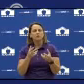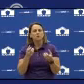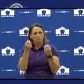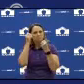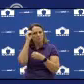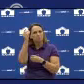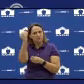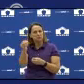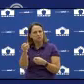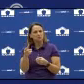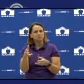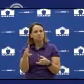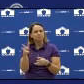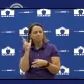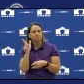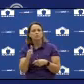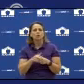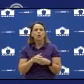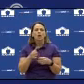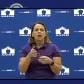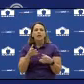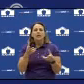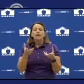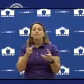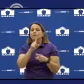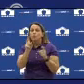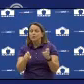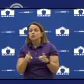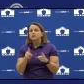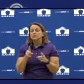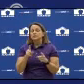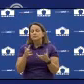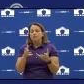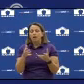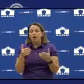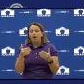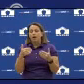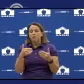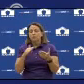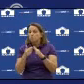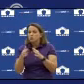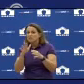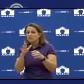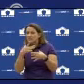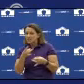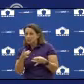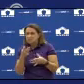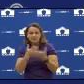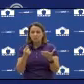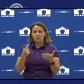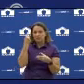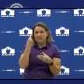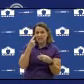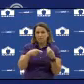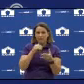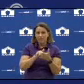on this process, on the proposed maps, particularly around kind of the communities of interest, something that maybe we didn't consider, we didn't think